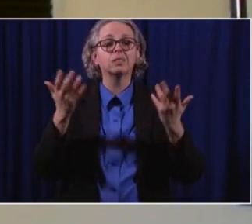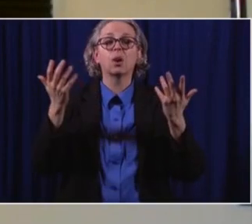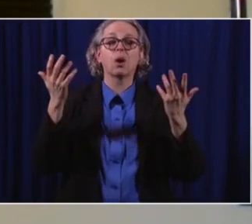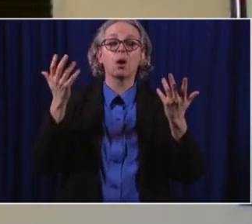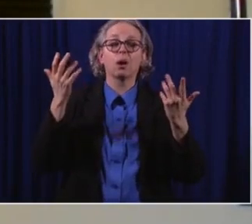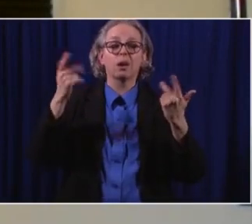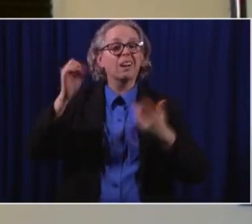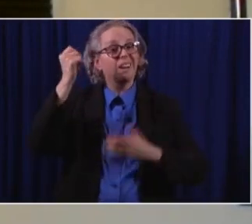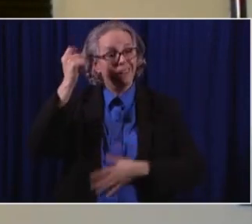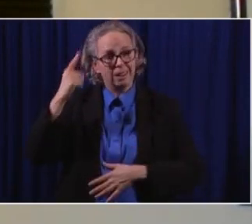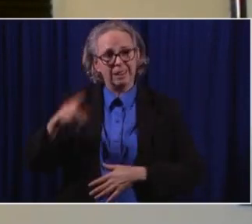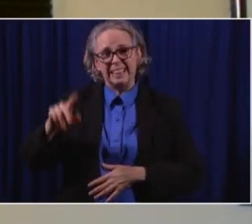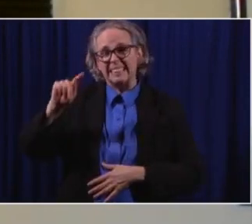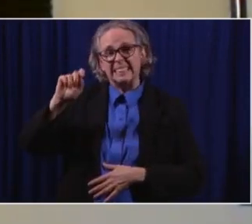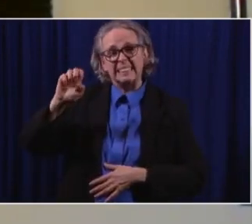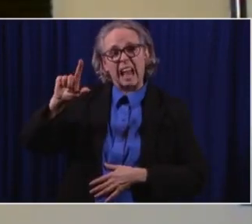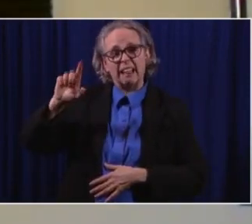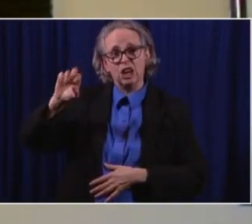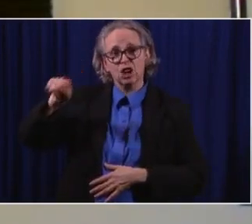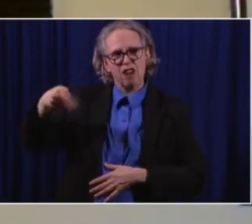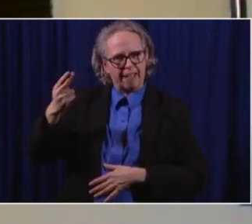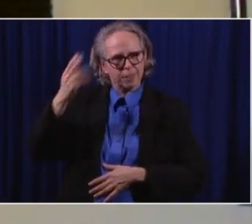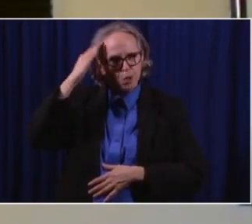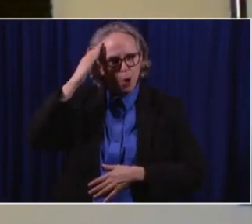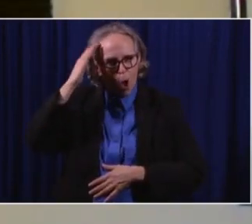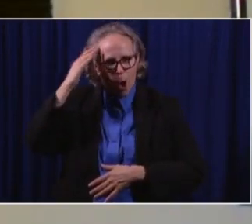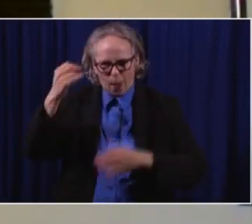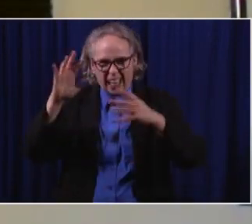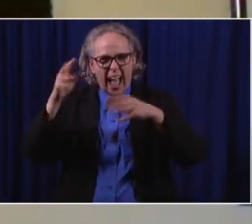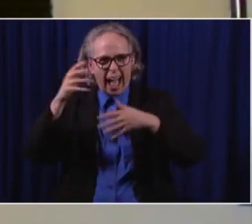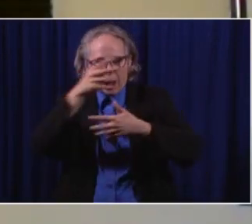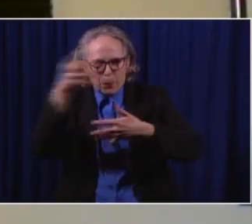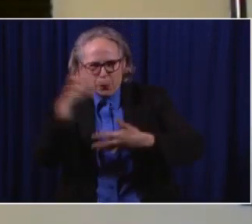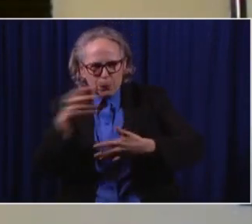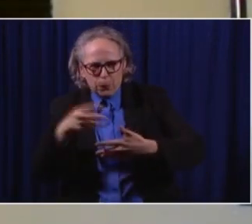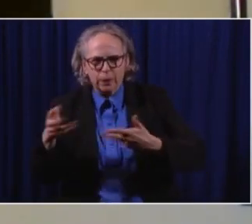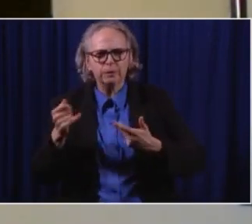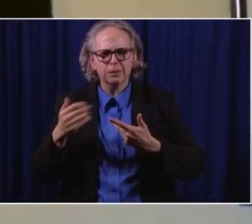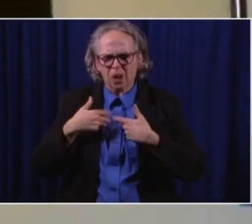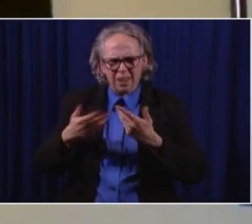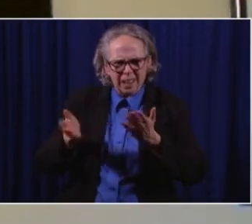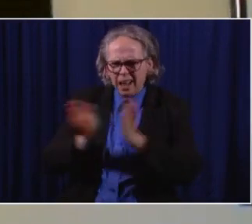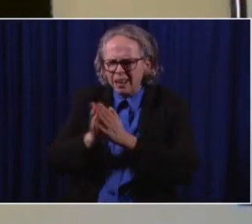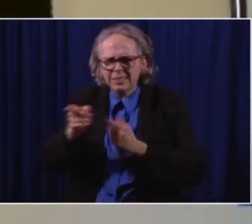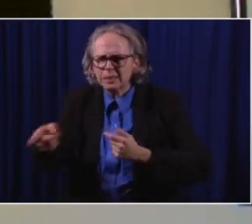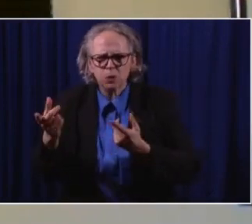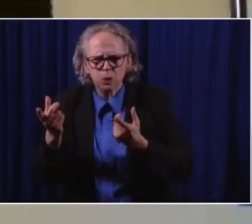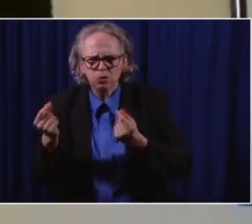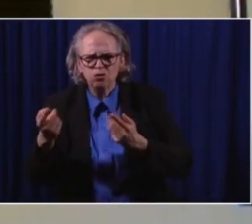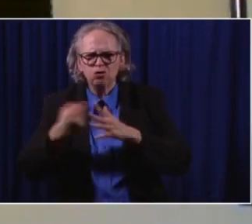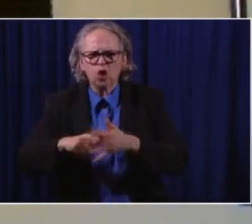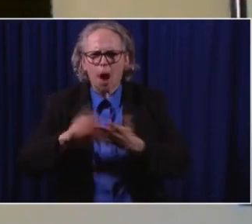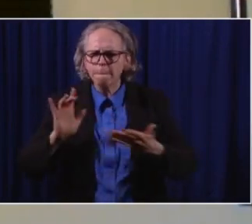the telegraph operator start transmitting the Bible until he could come back and